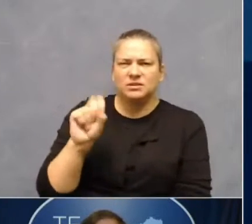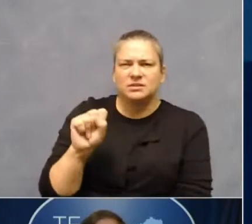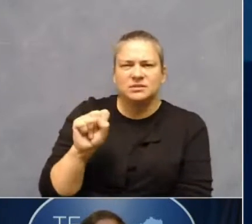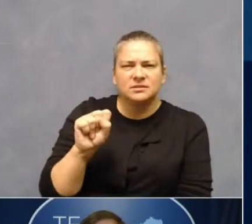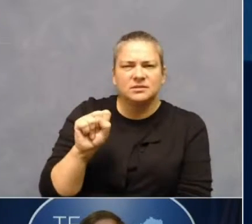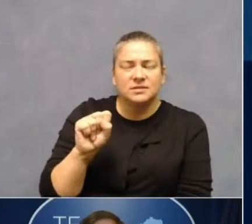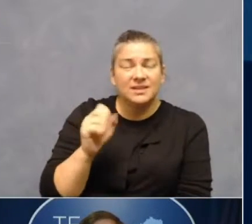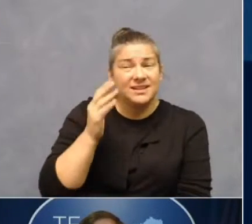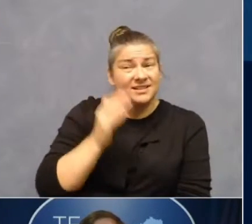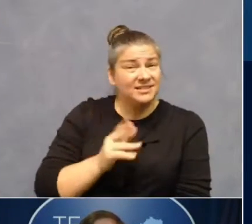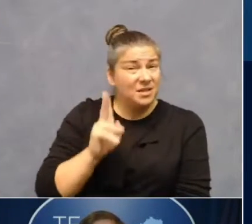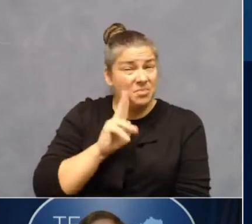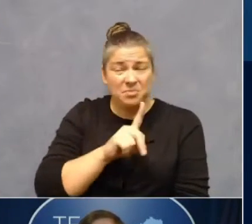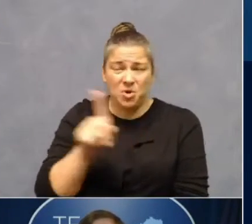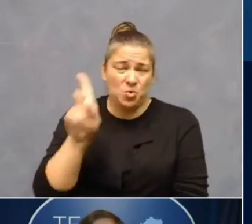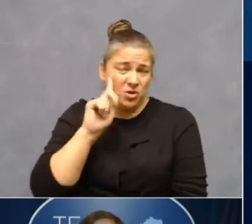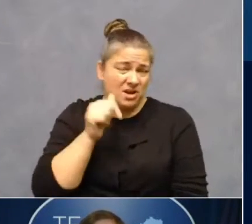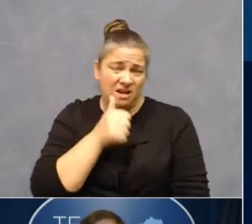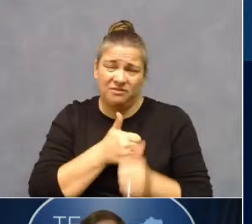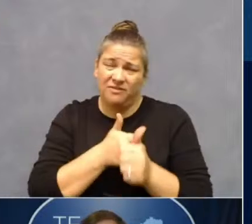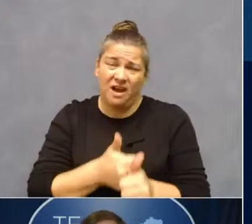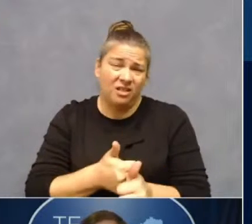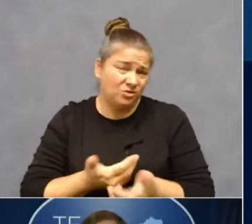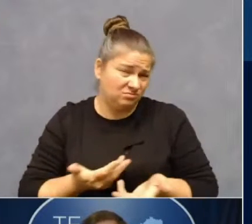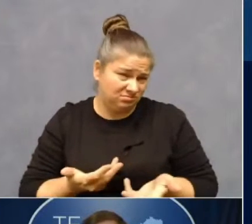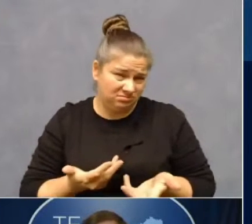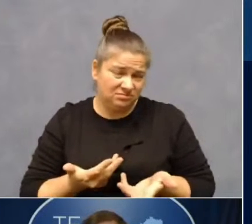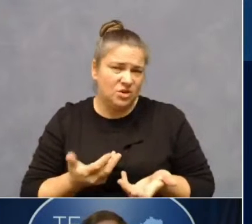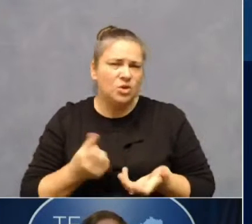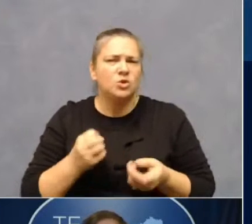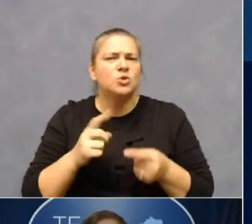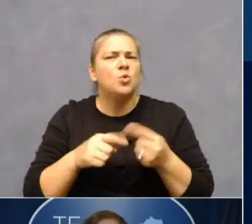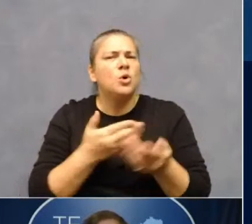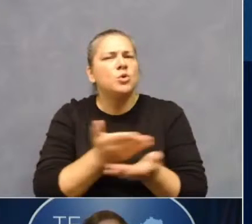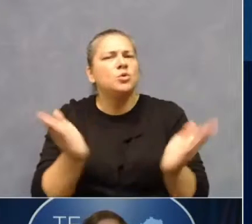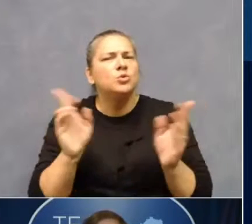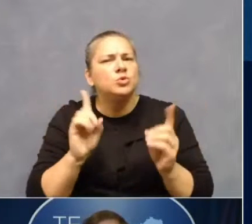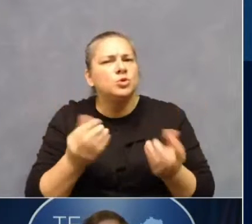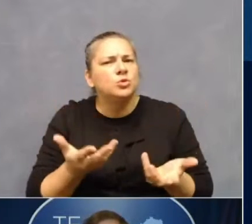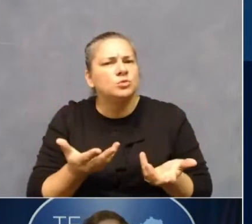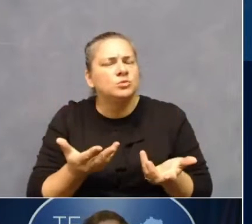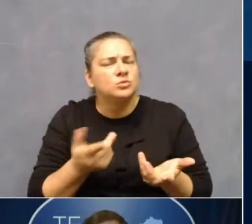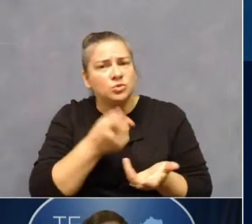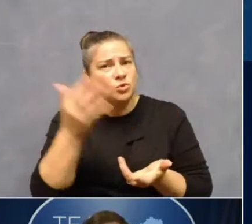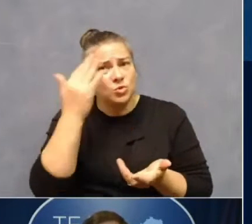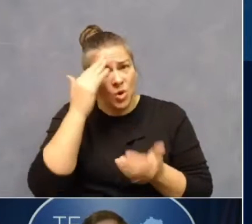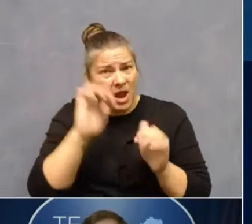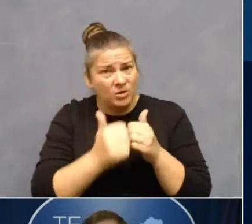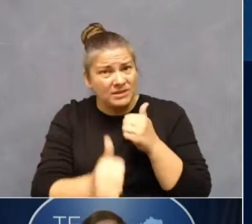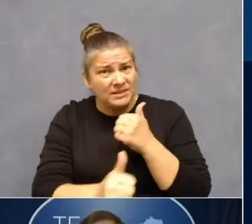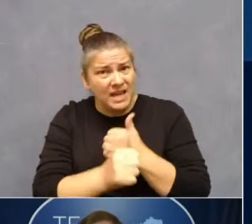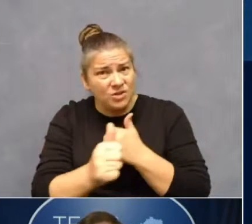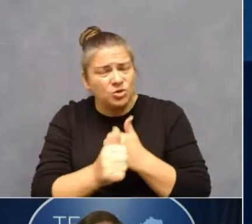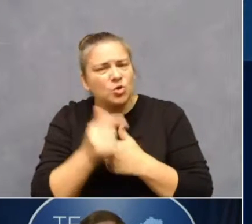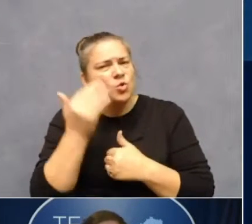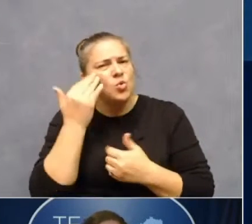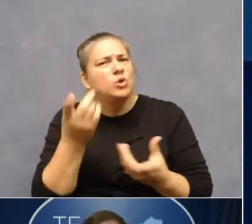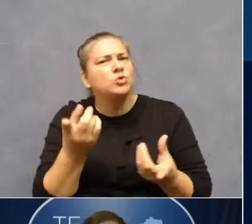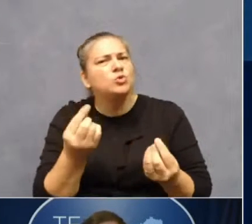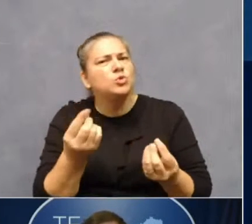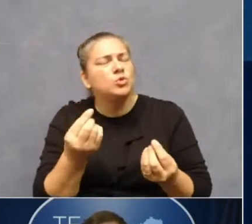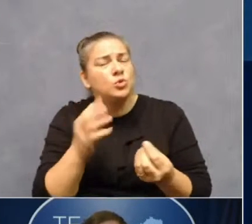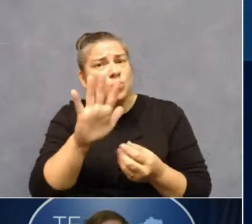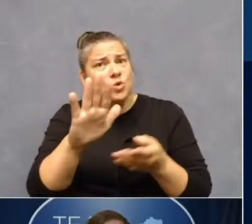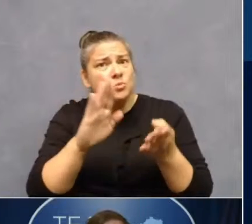follow the advice. So what can you as an individual that knows how dangerous this is do when the level of spread in your